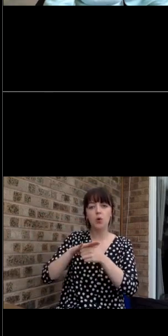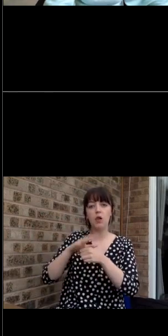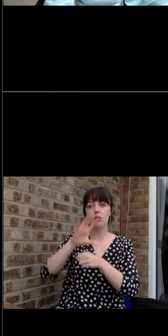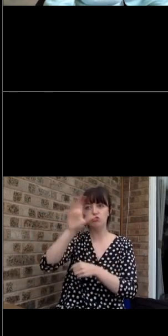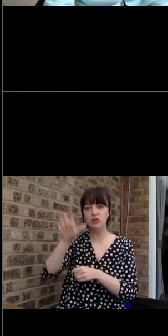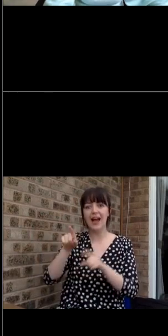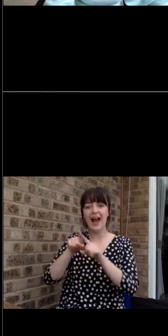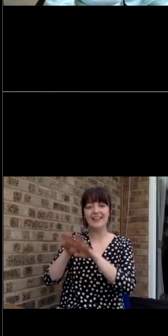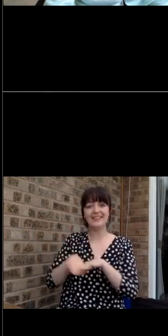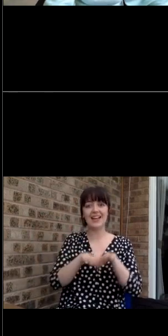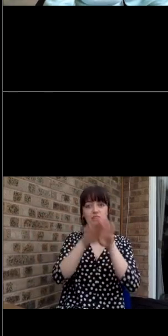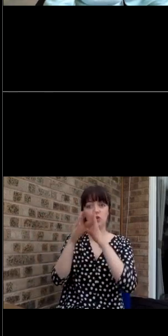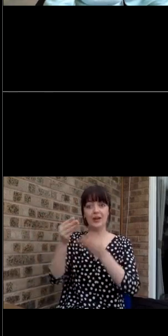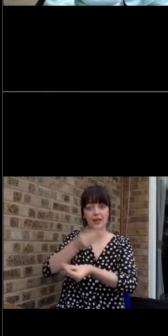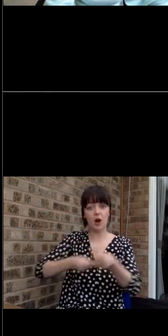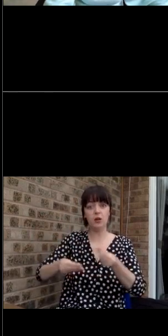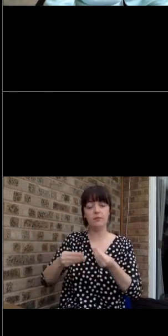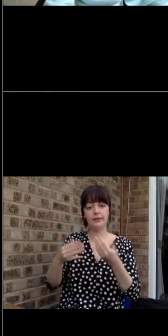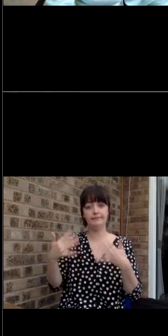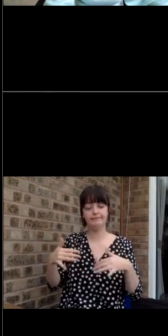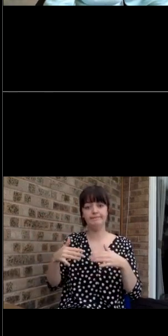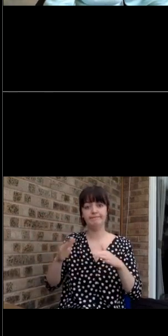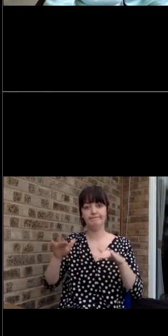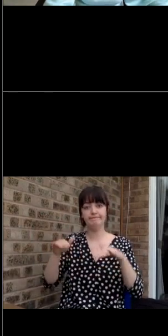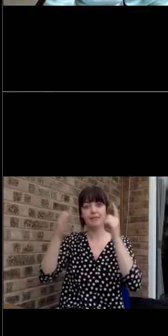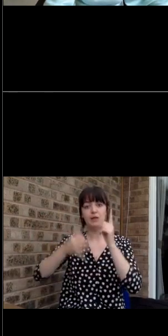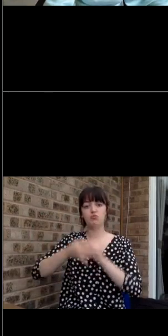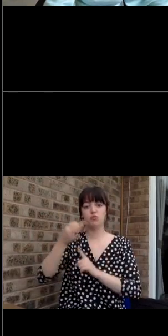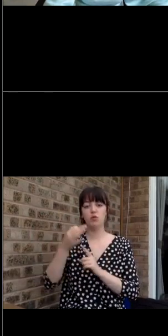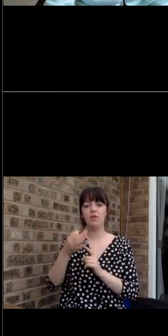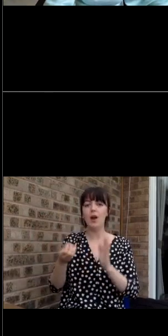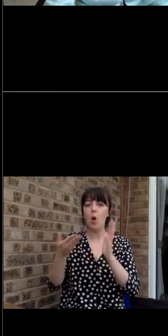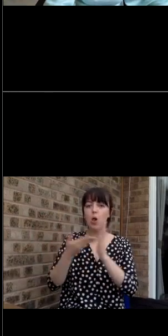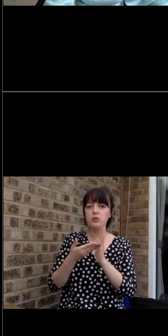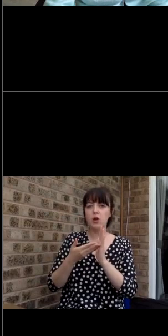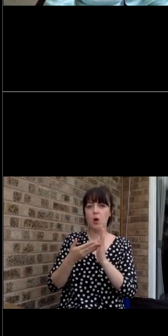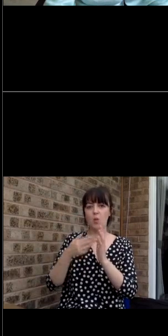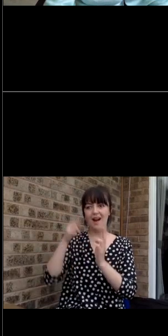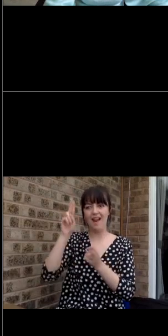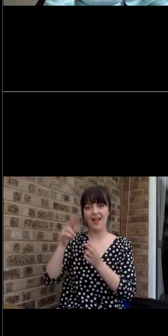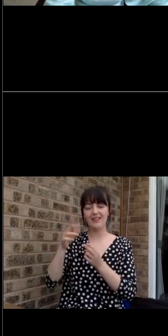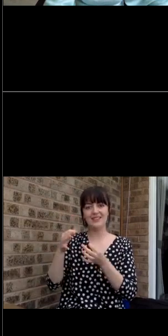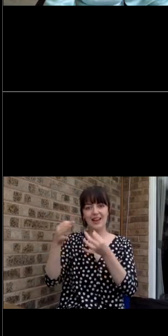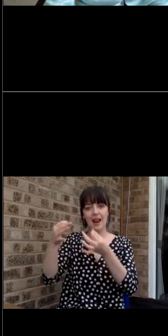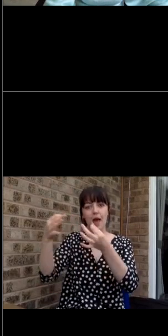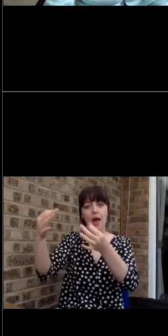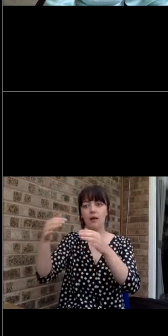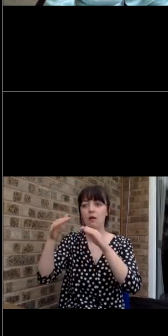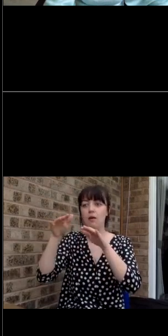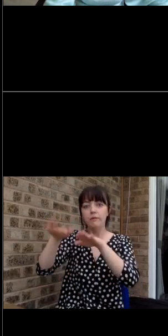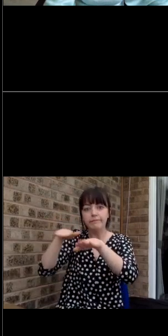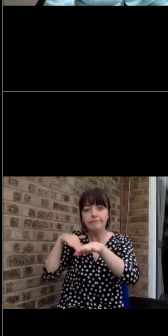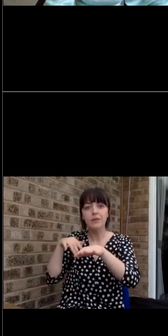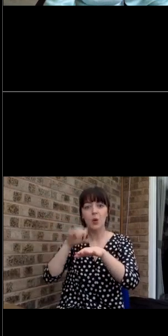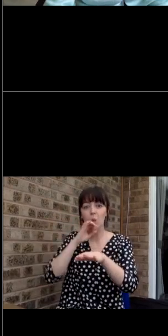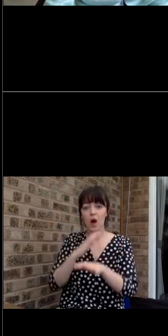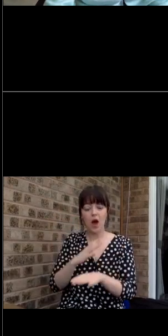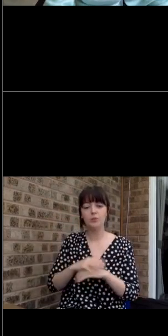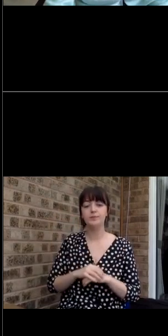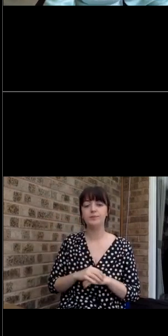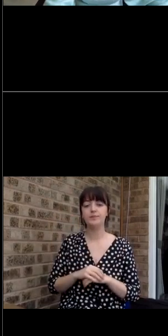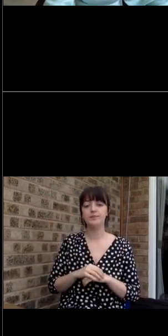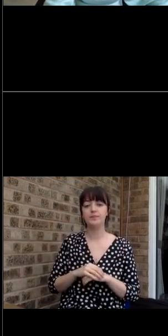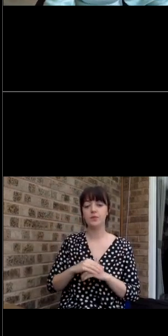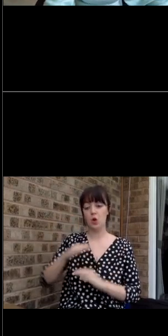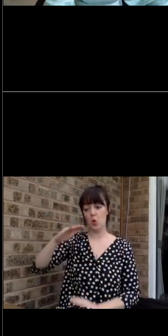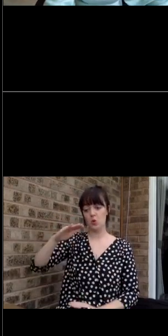economies, while offering new connections, better journeys and of course fewer delays. On the south side of the river, the new road would link